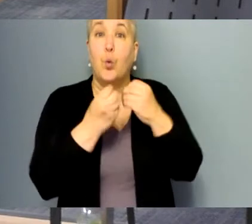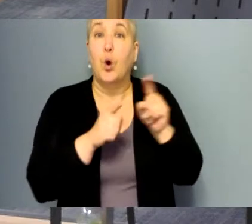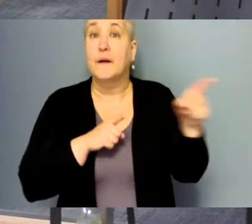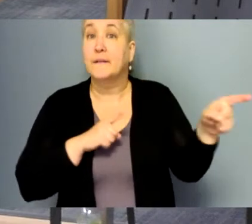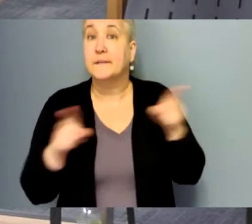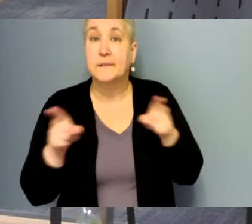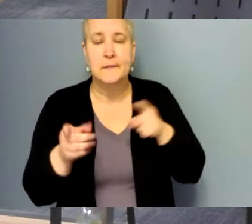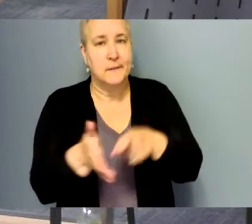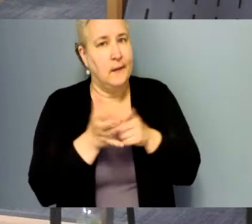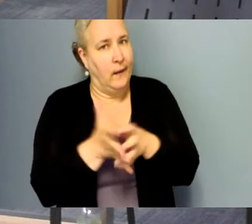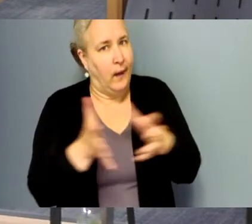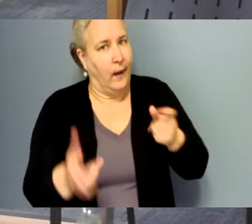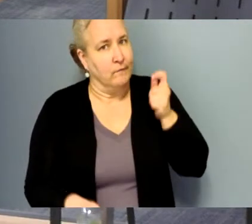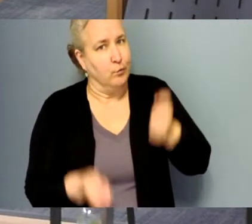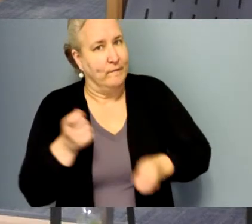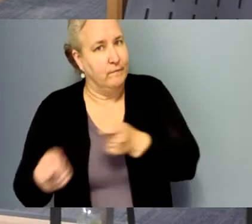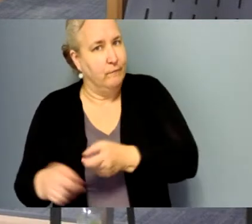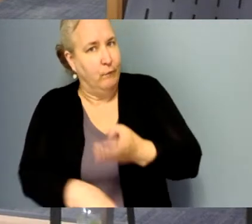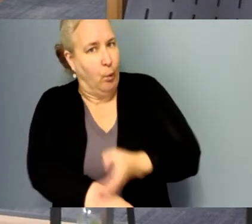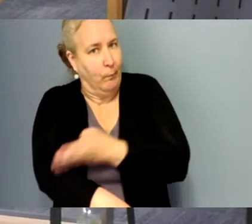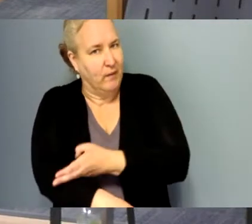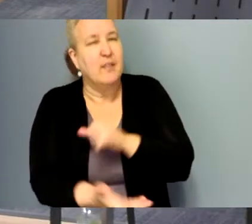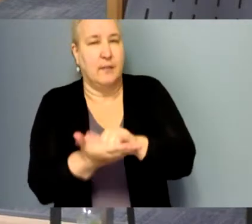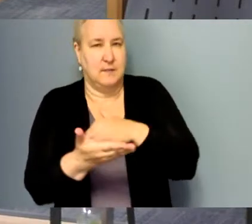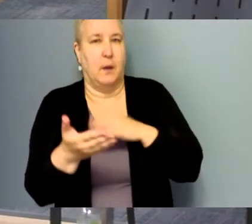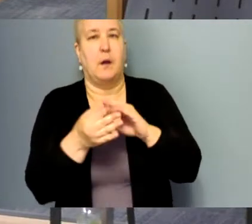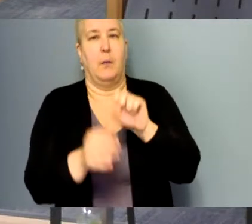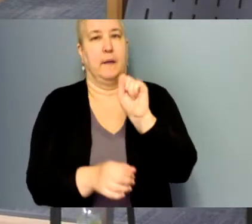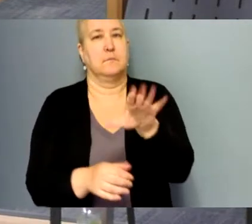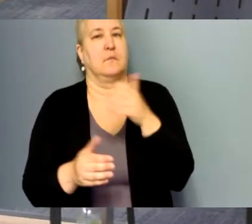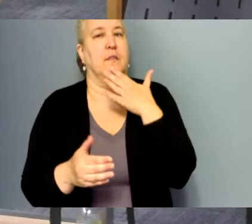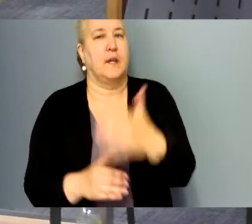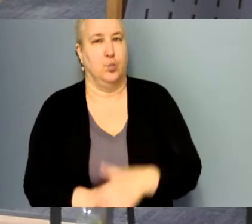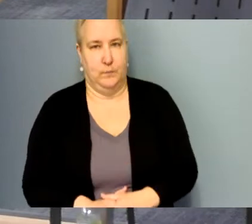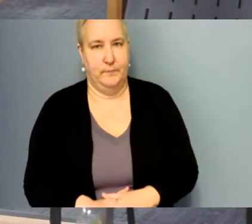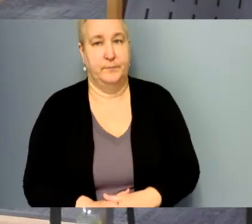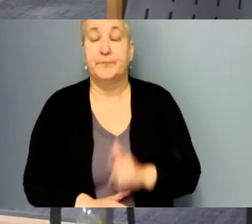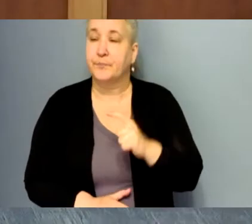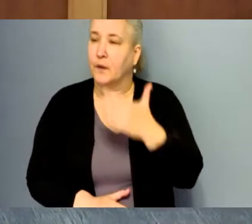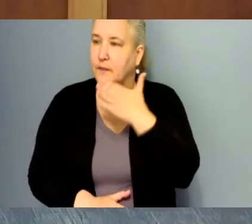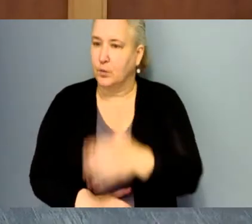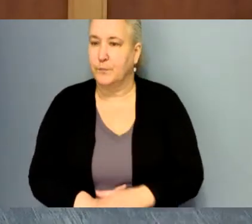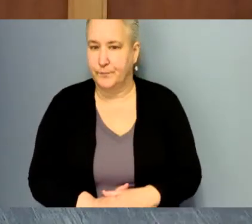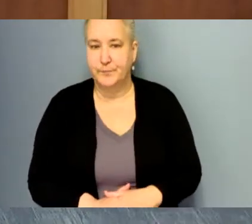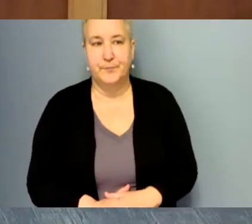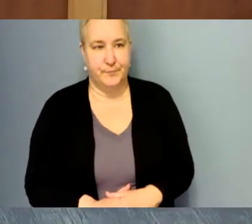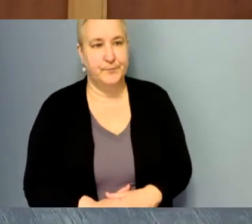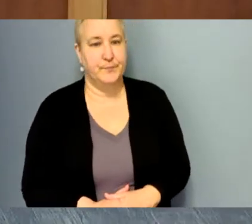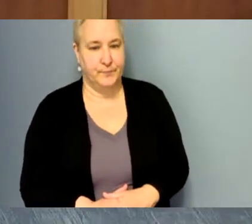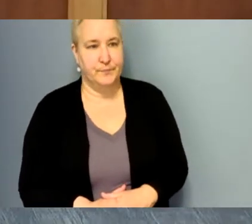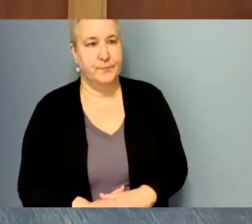of reform, and so that's my comment. Thank you. Thank you.